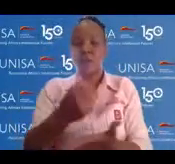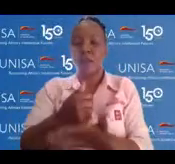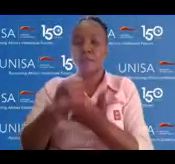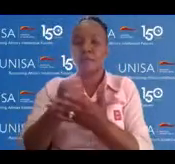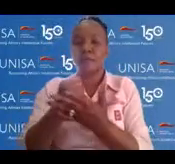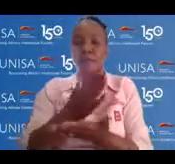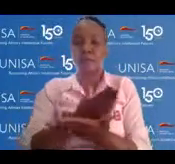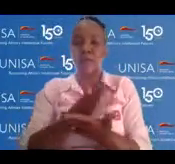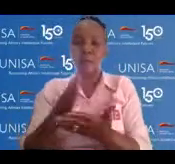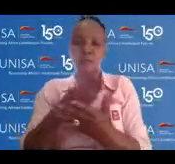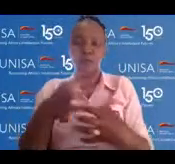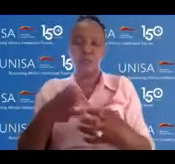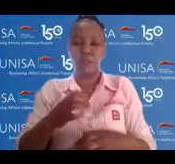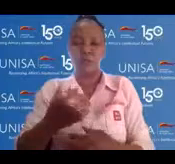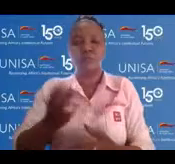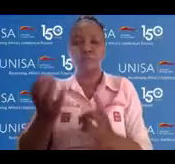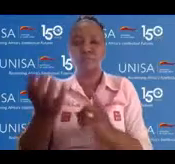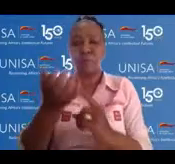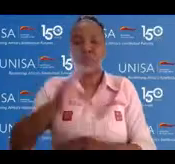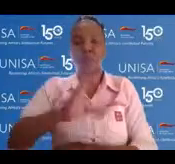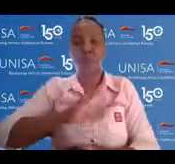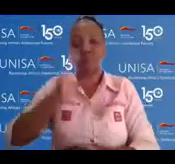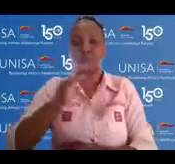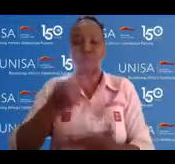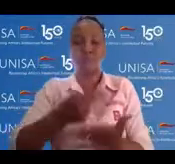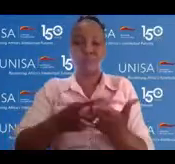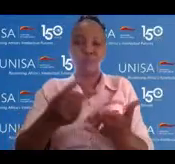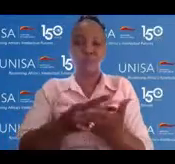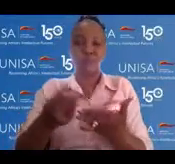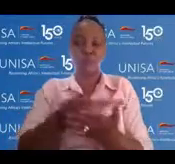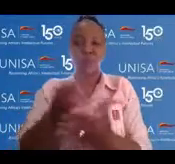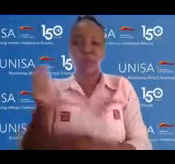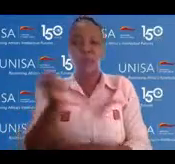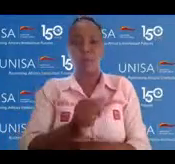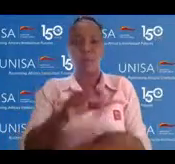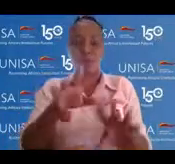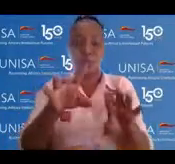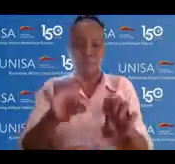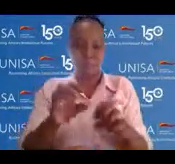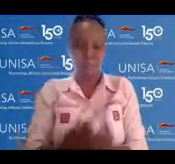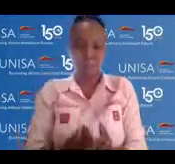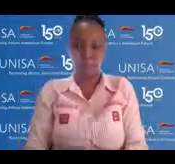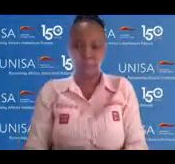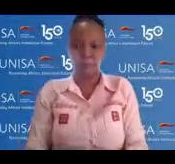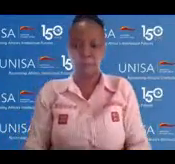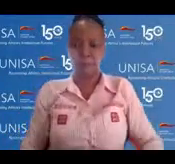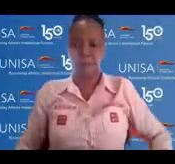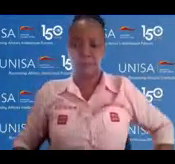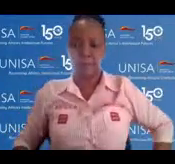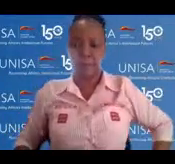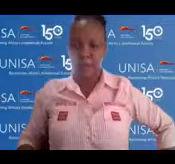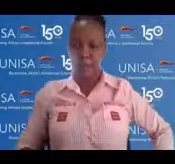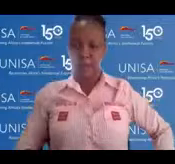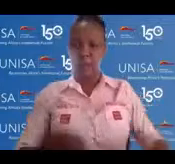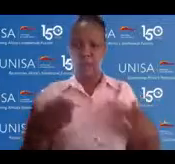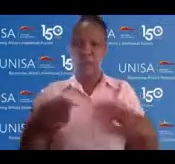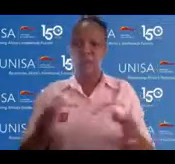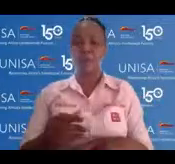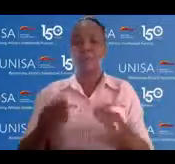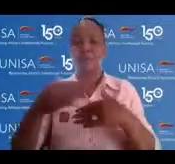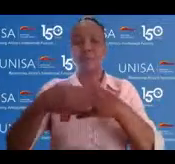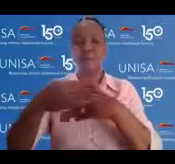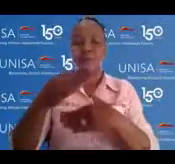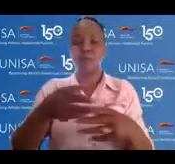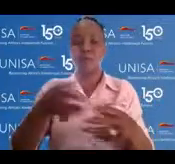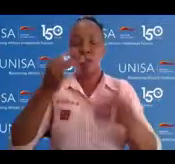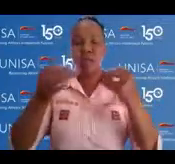confident as you prepare for the upcoming examination. Now, as an open distance learning institution, UNISA allows you to study